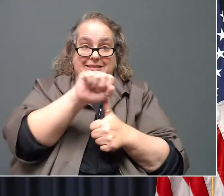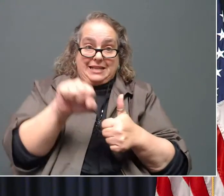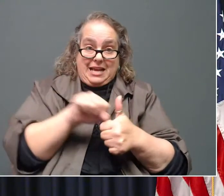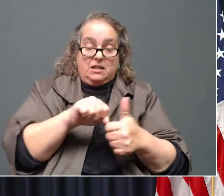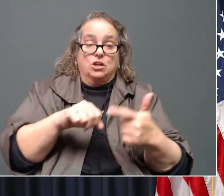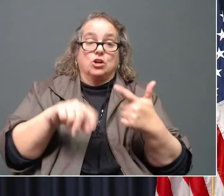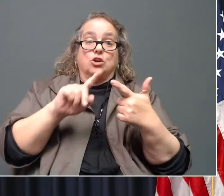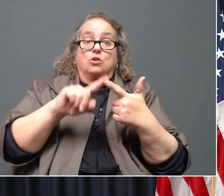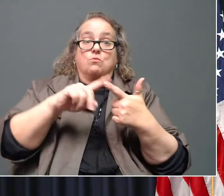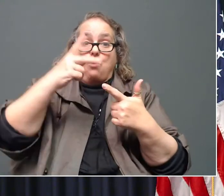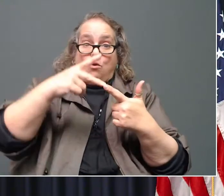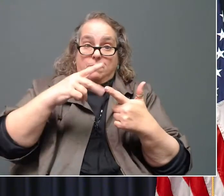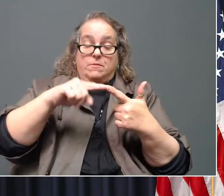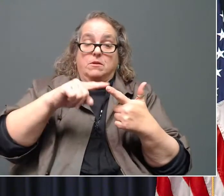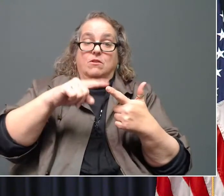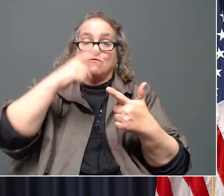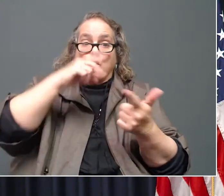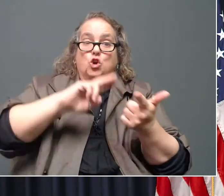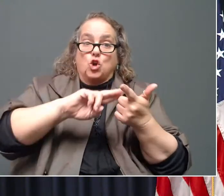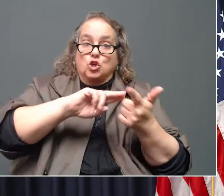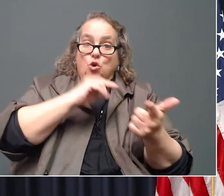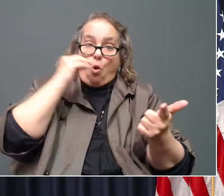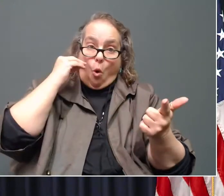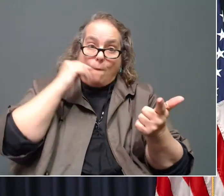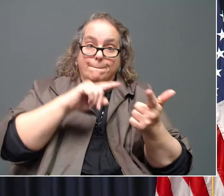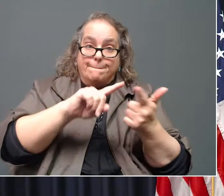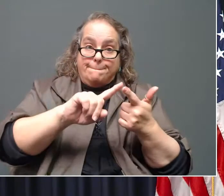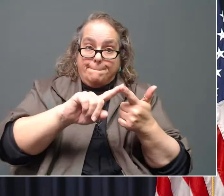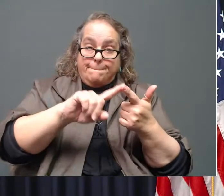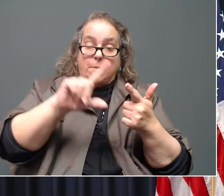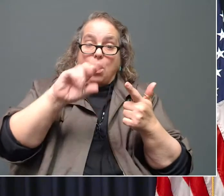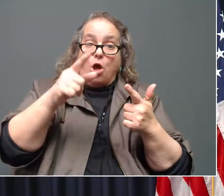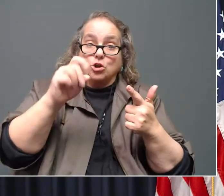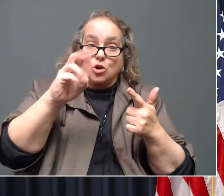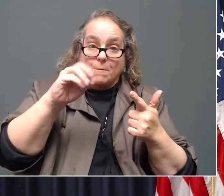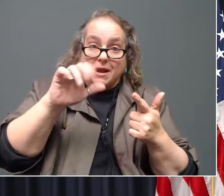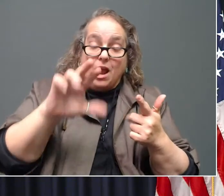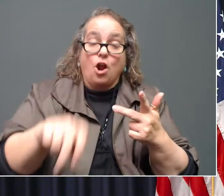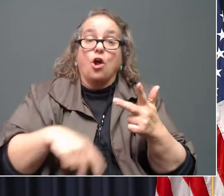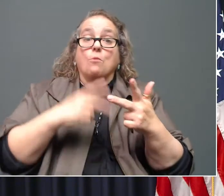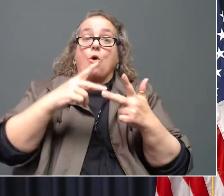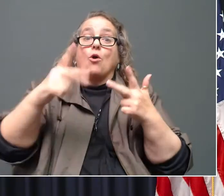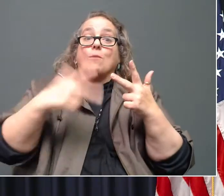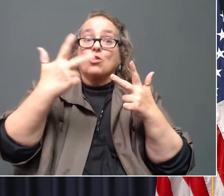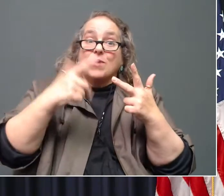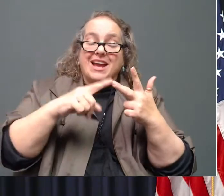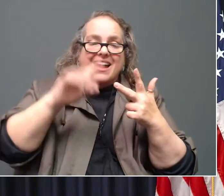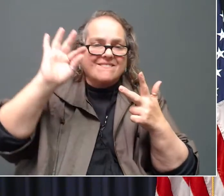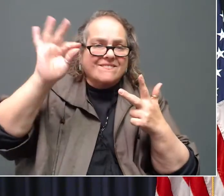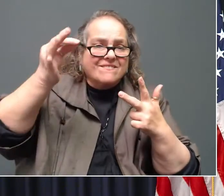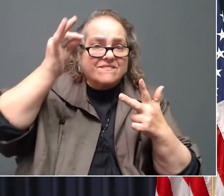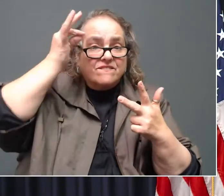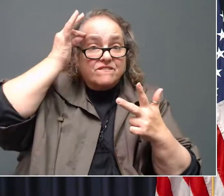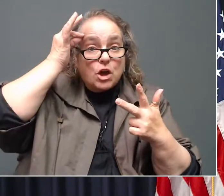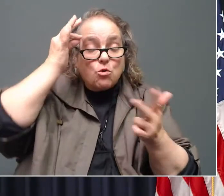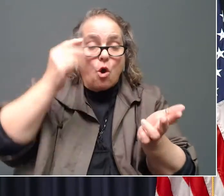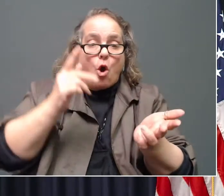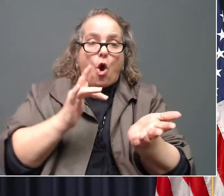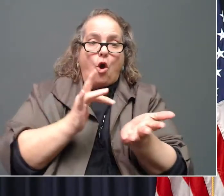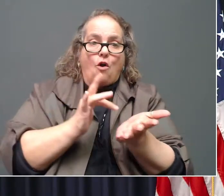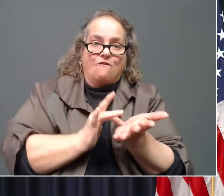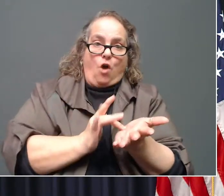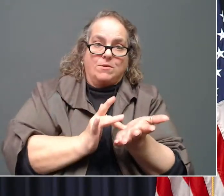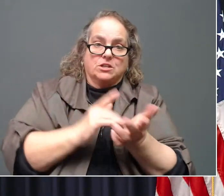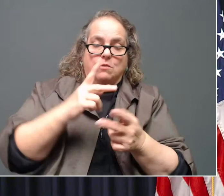2, long-term care program. Program 3 is the federal pharmacy program that's starting at the end of this week. This is directly with the